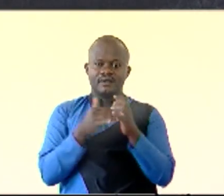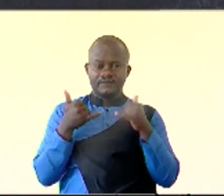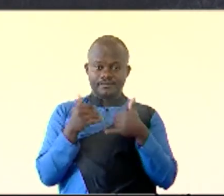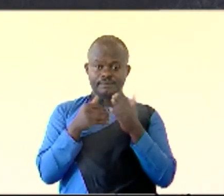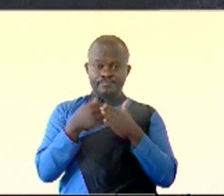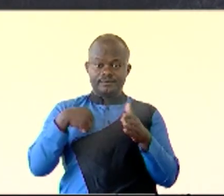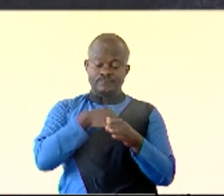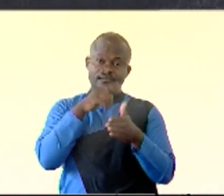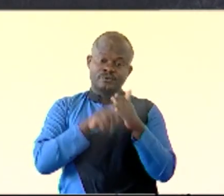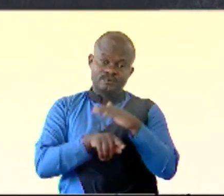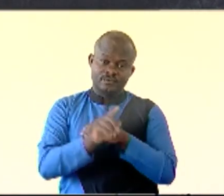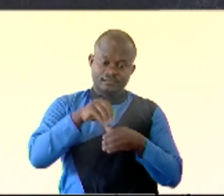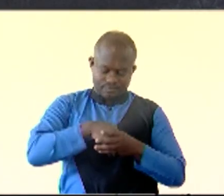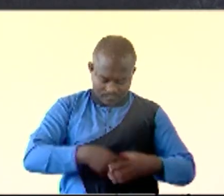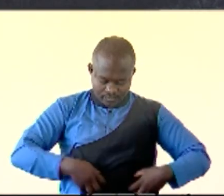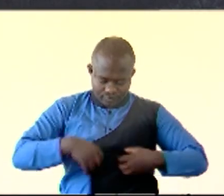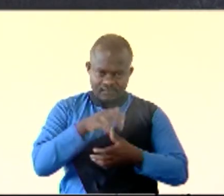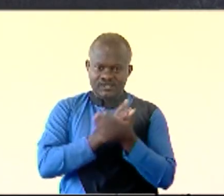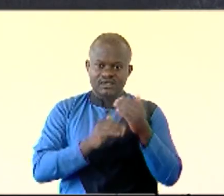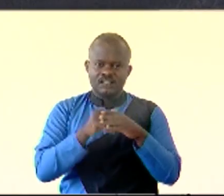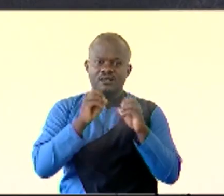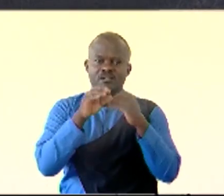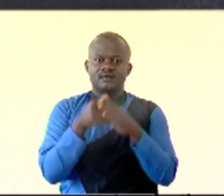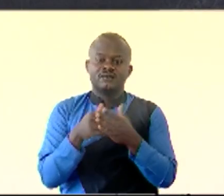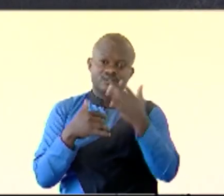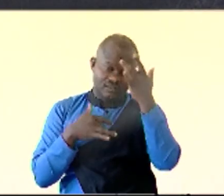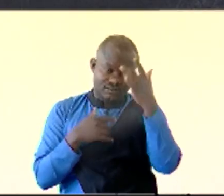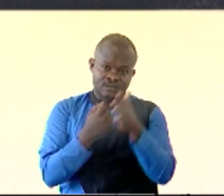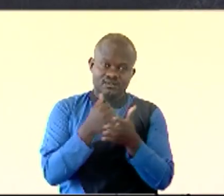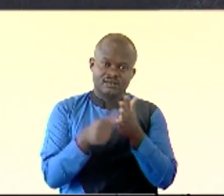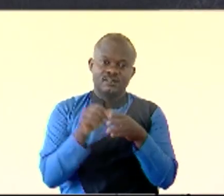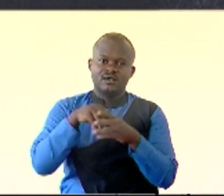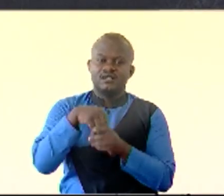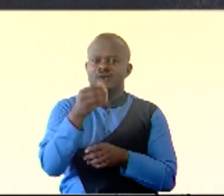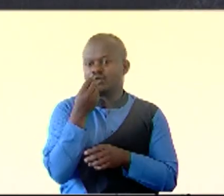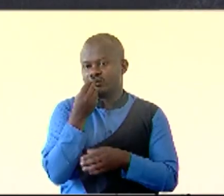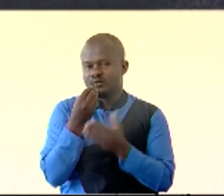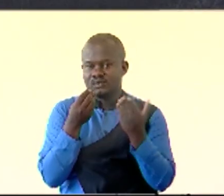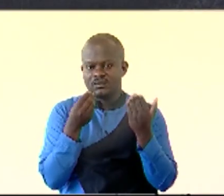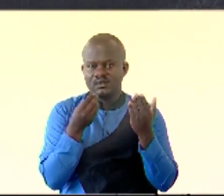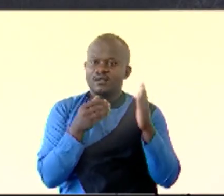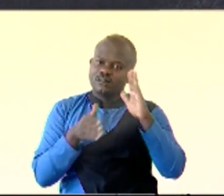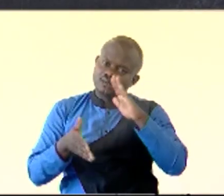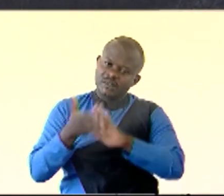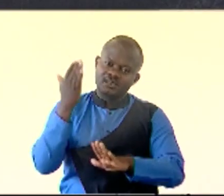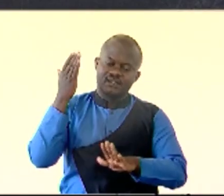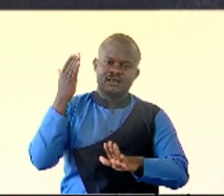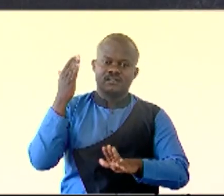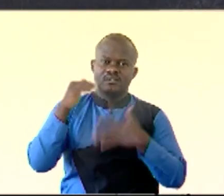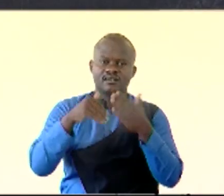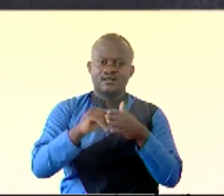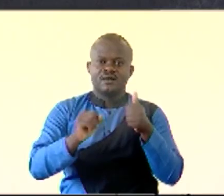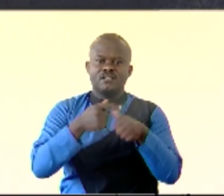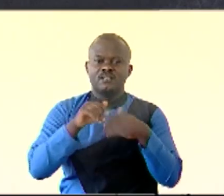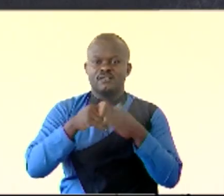into the stomach, there are some of the disease-causing agents in that food. Automatically, the first line of